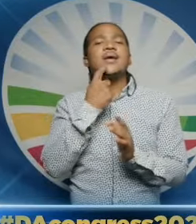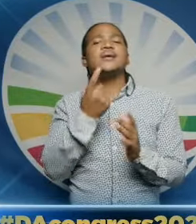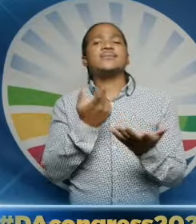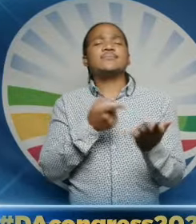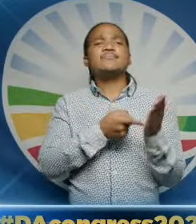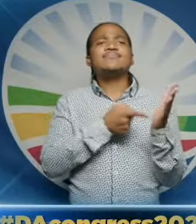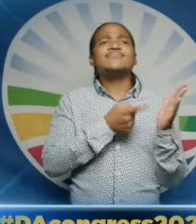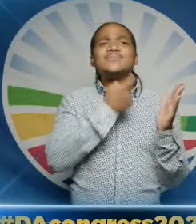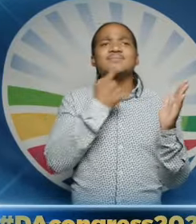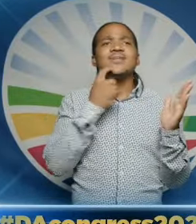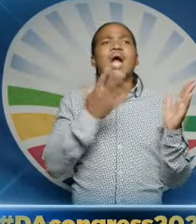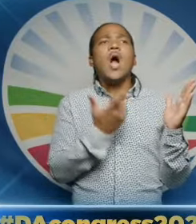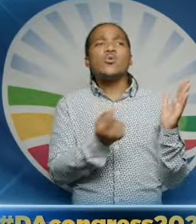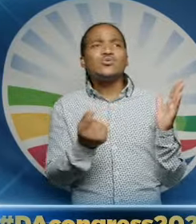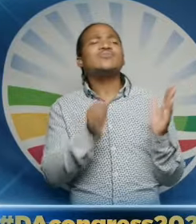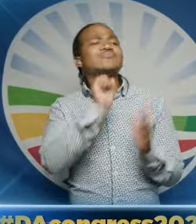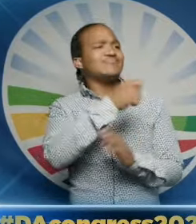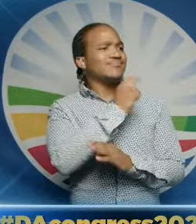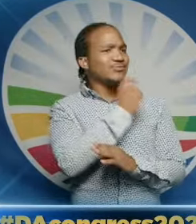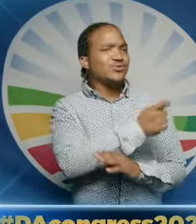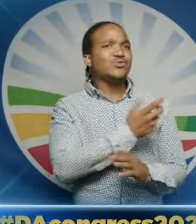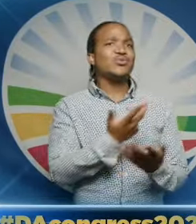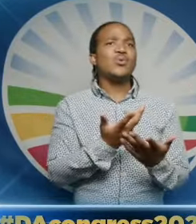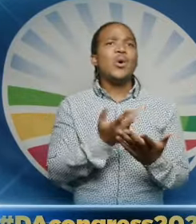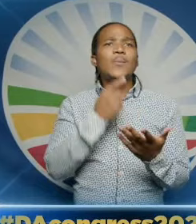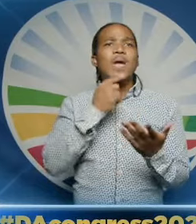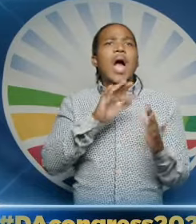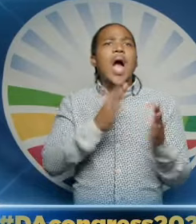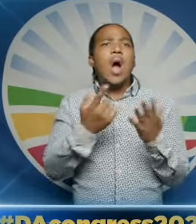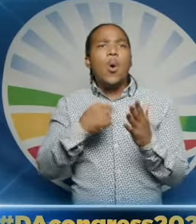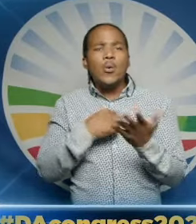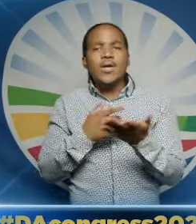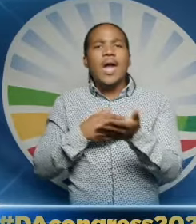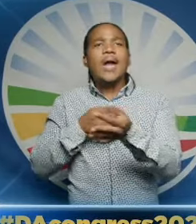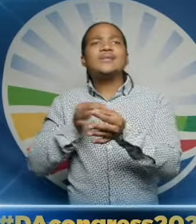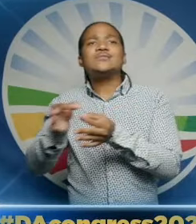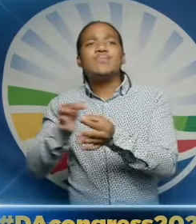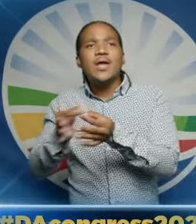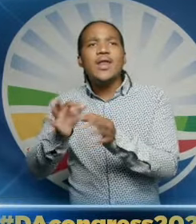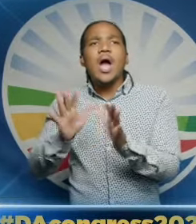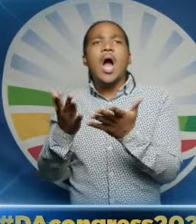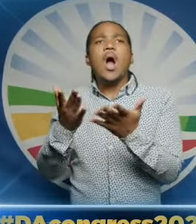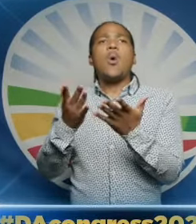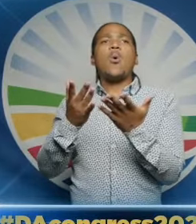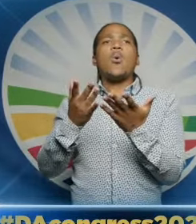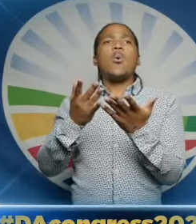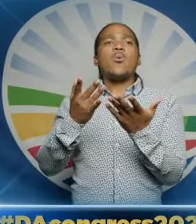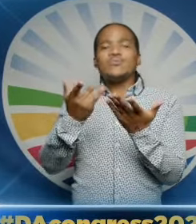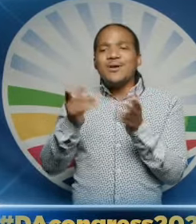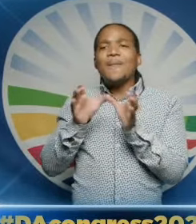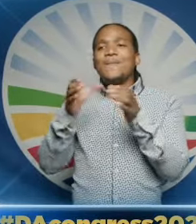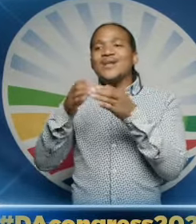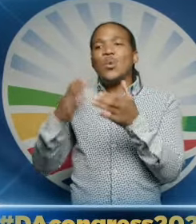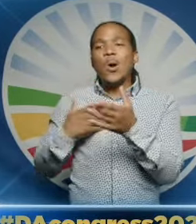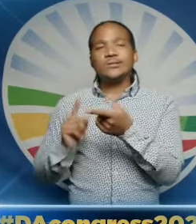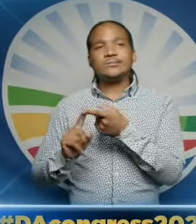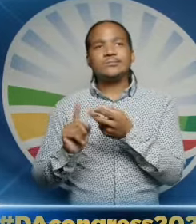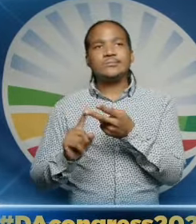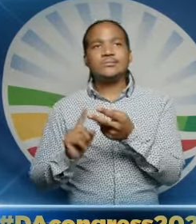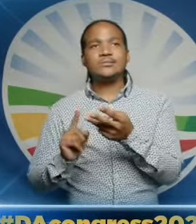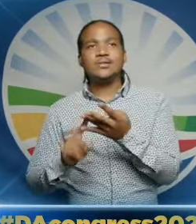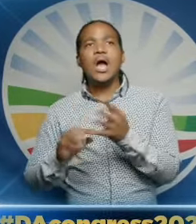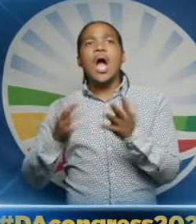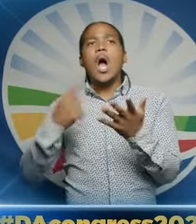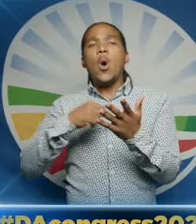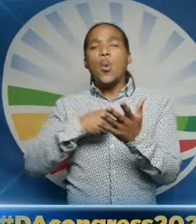how we would do that foundation. This is how we define, or this is what the proxy of disadvantage is. This is how we